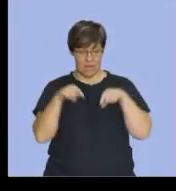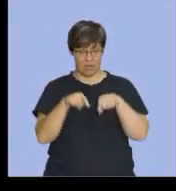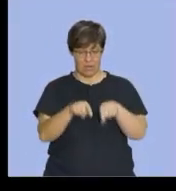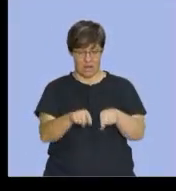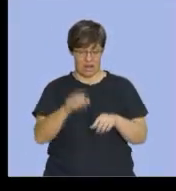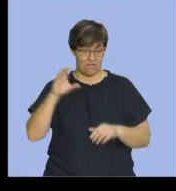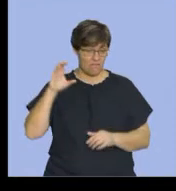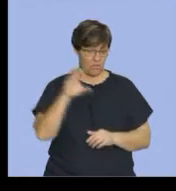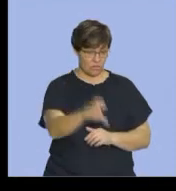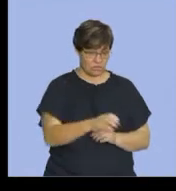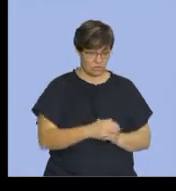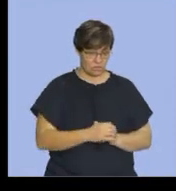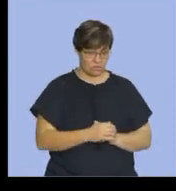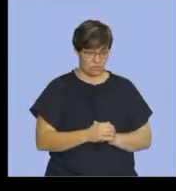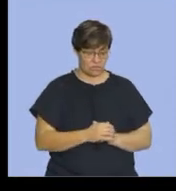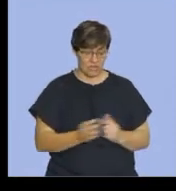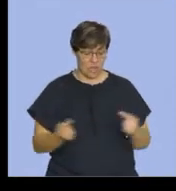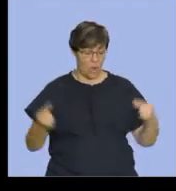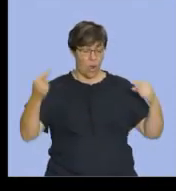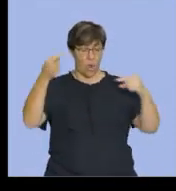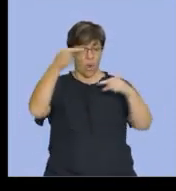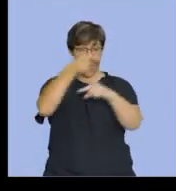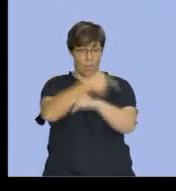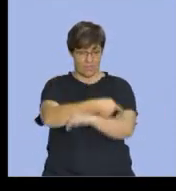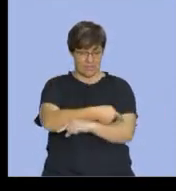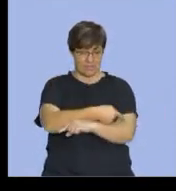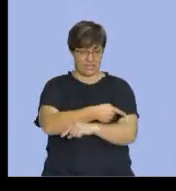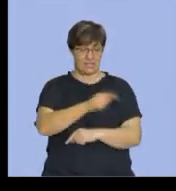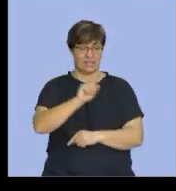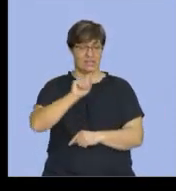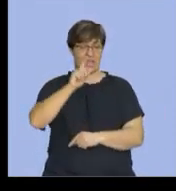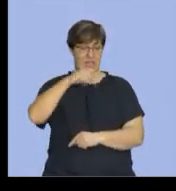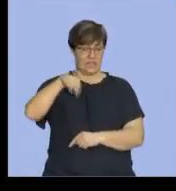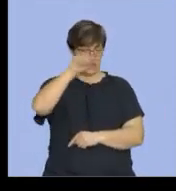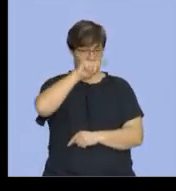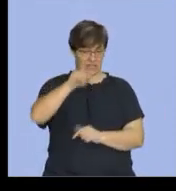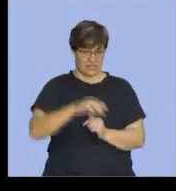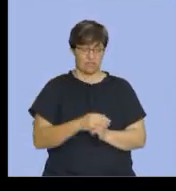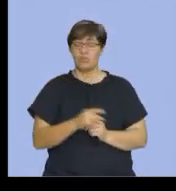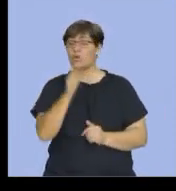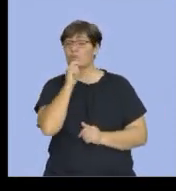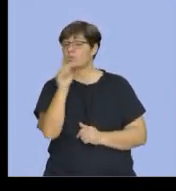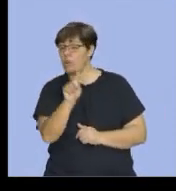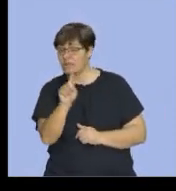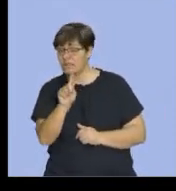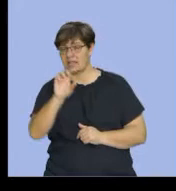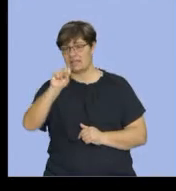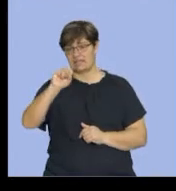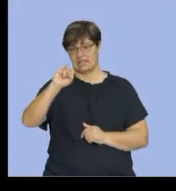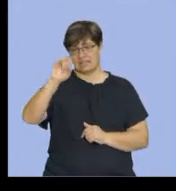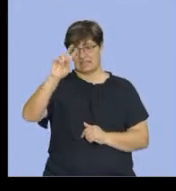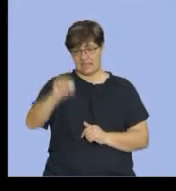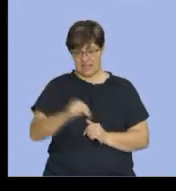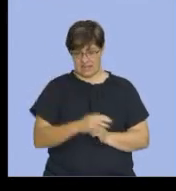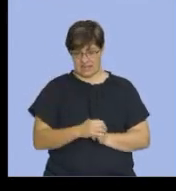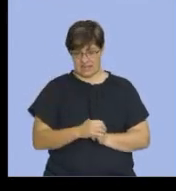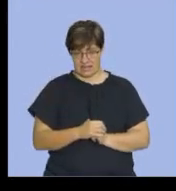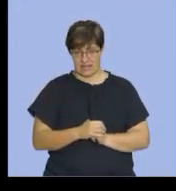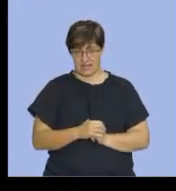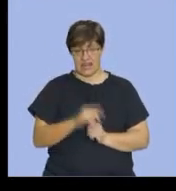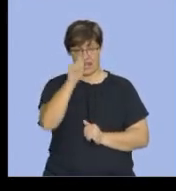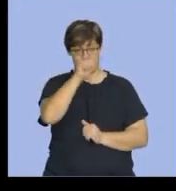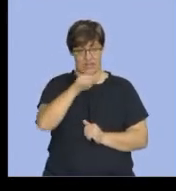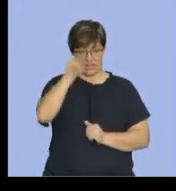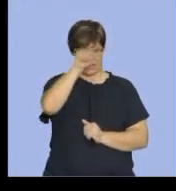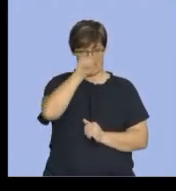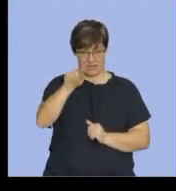parallel force is opposite theta, so we're going to use sine. So sine